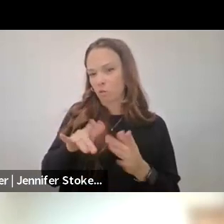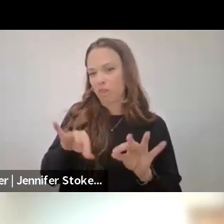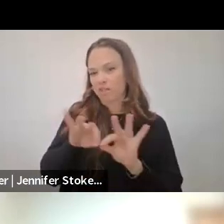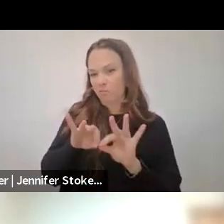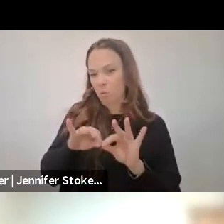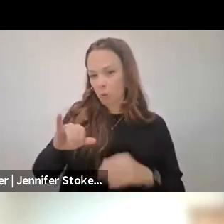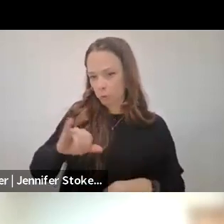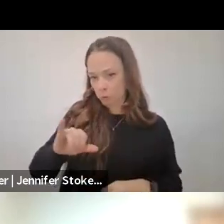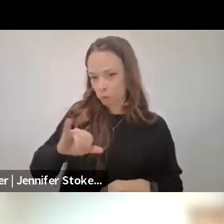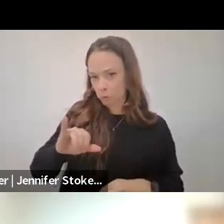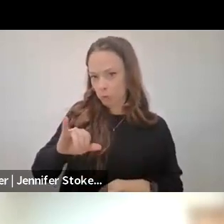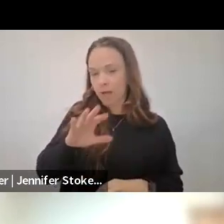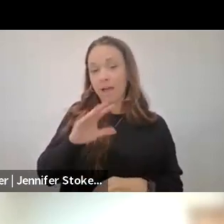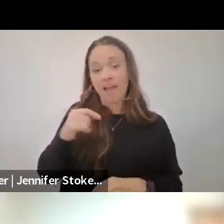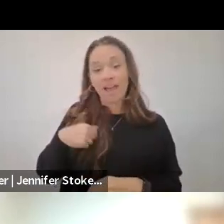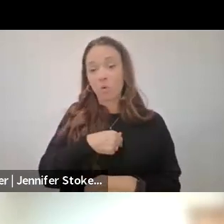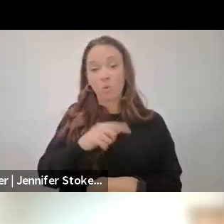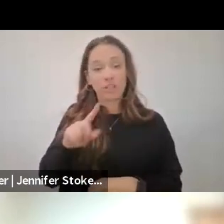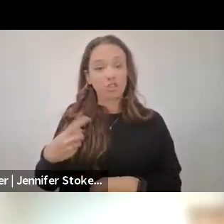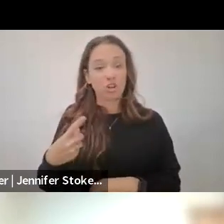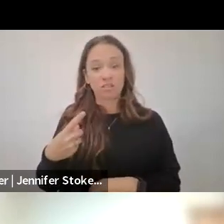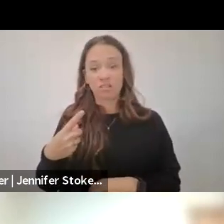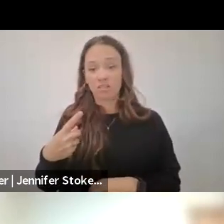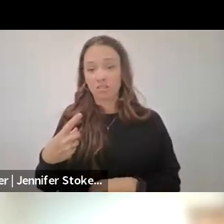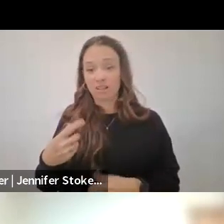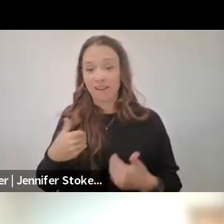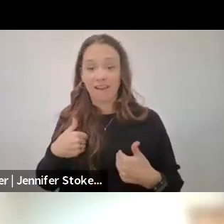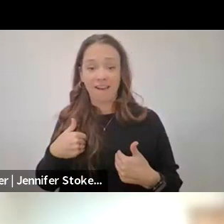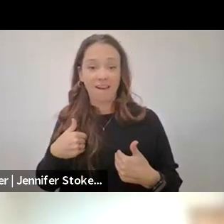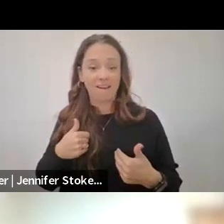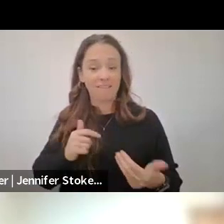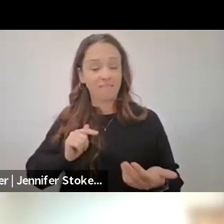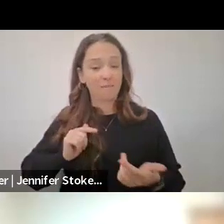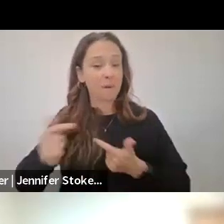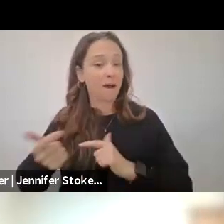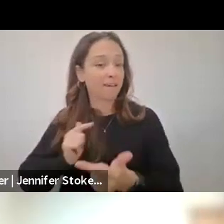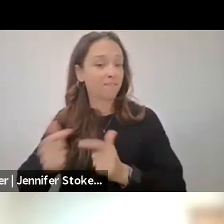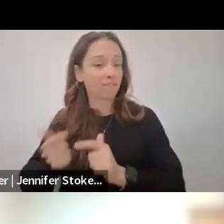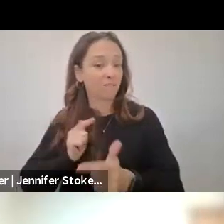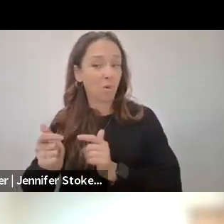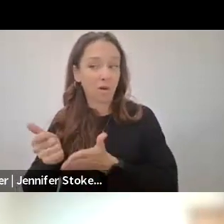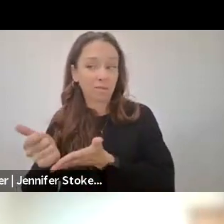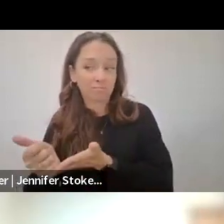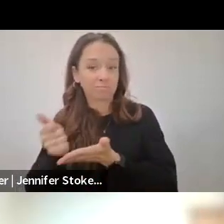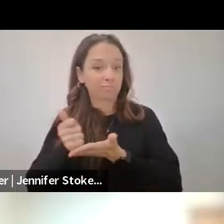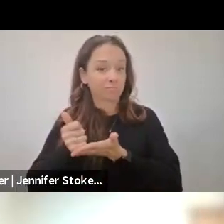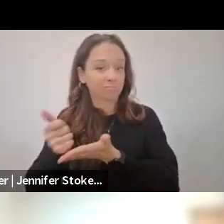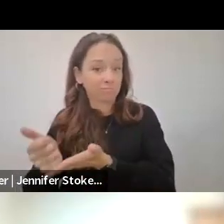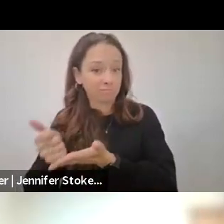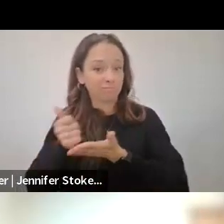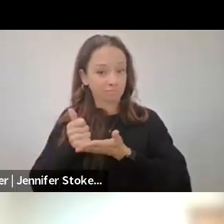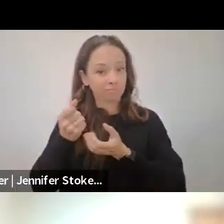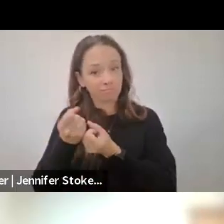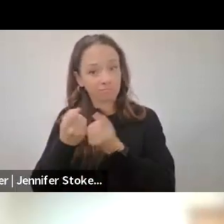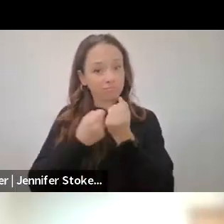And we just kind of like have this back and forth. You help me, I help you, and